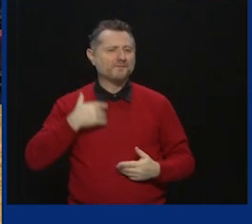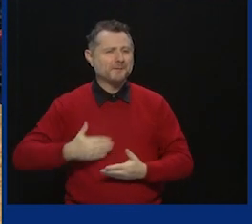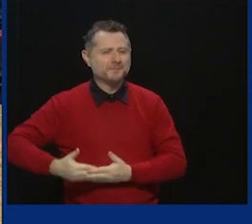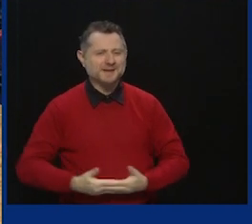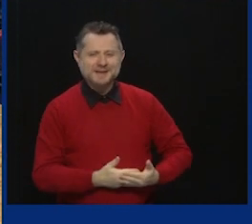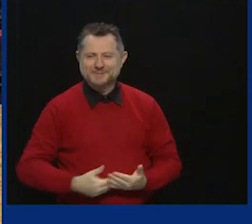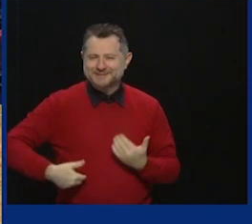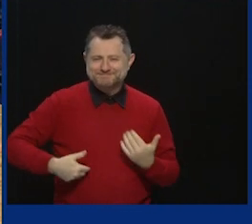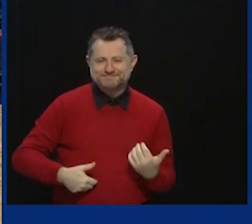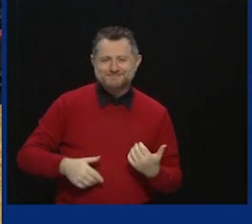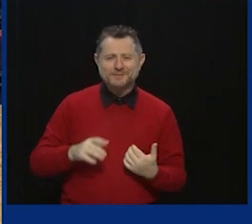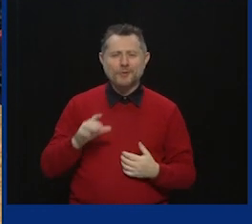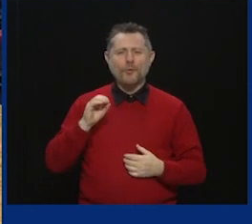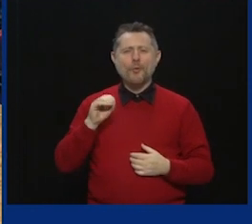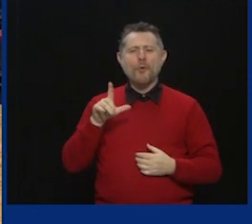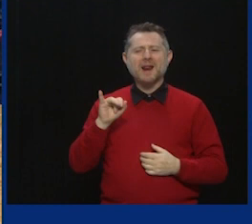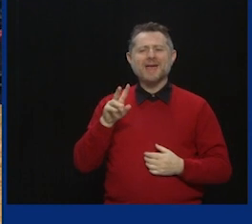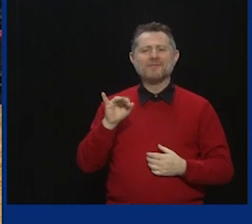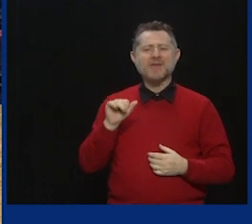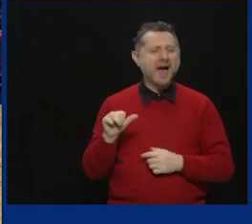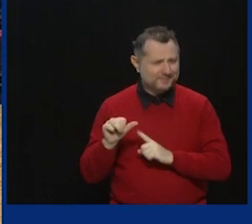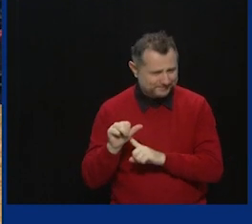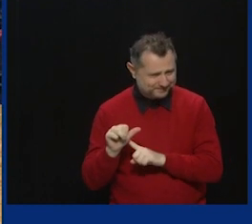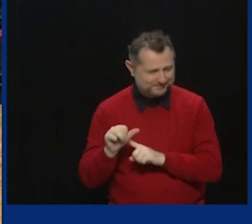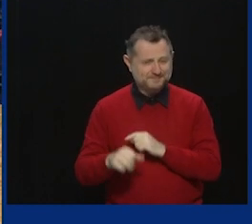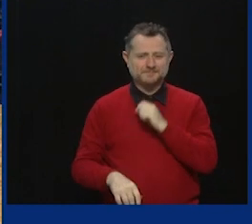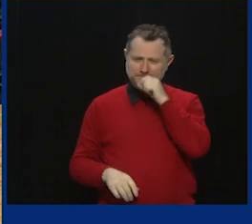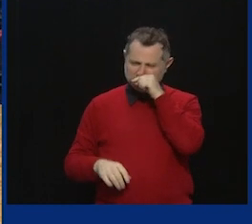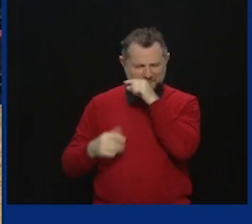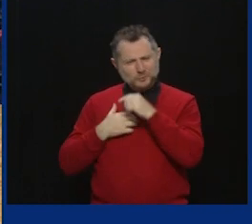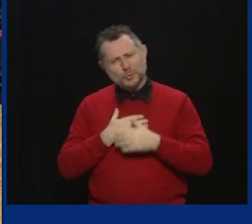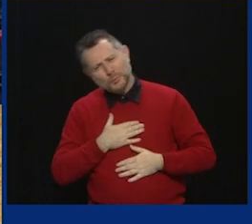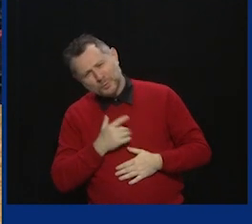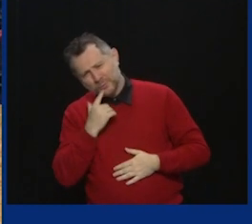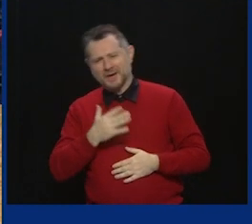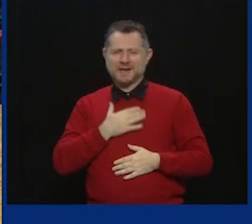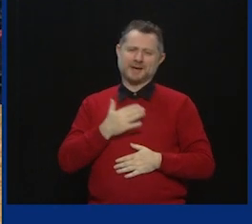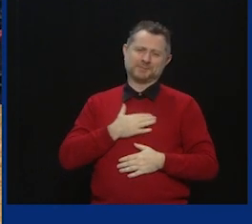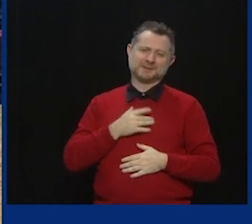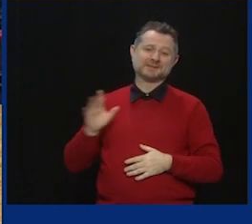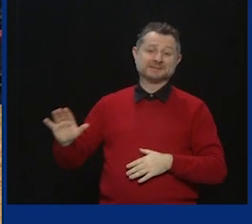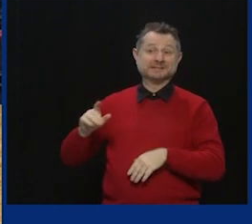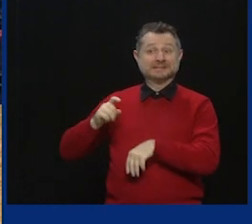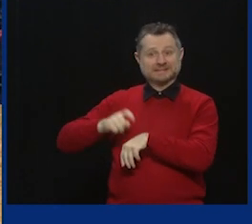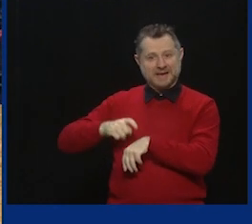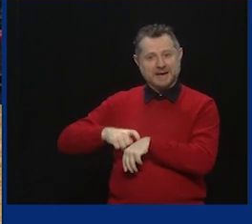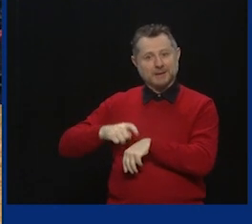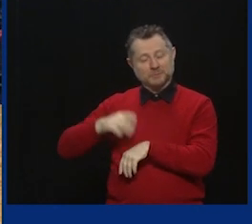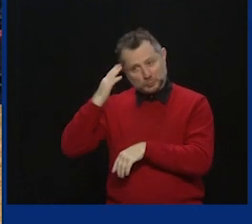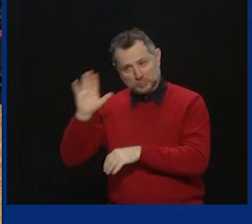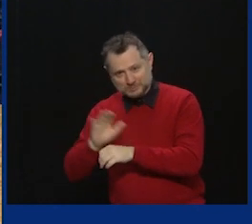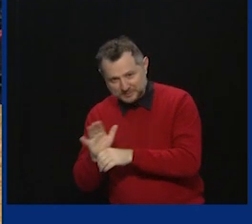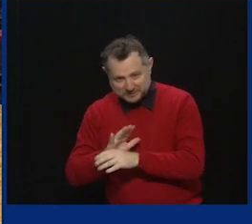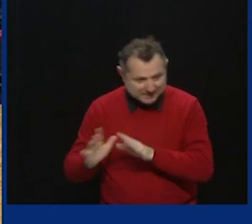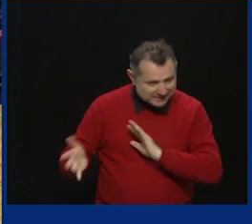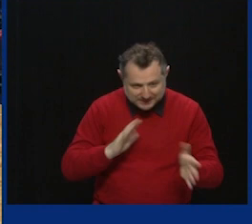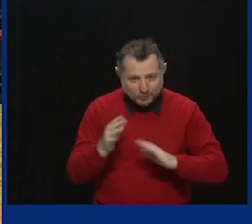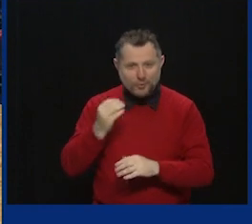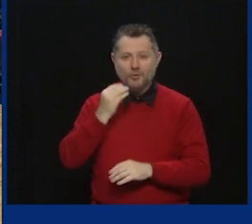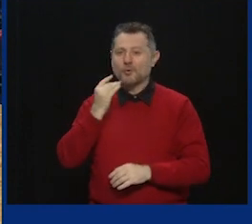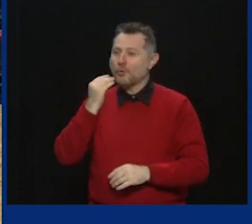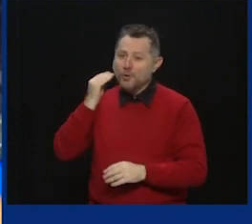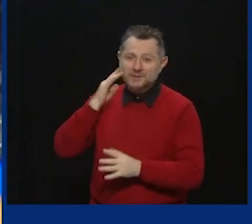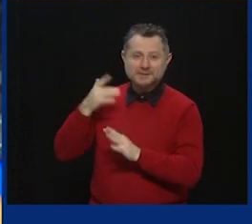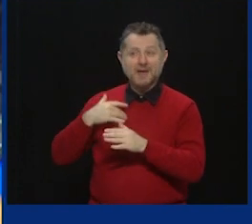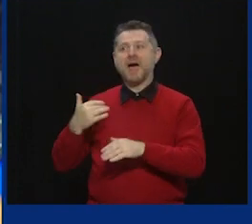Olivia and his wife Kathleen and little girl Caroline. So we're happy you could make the time, even though things are very exciting at home. We are so fortunate to